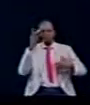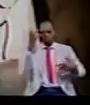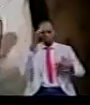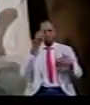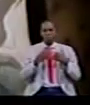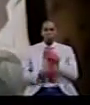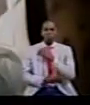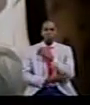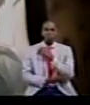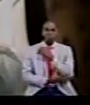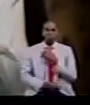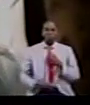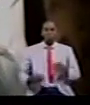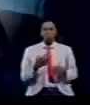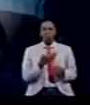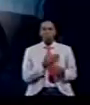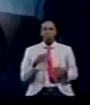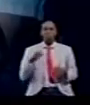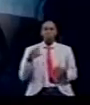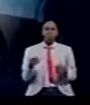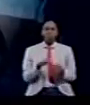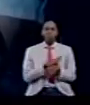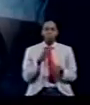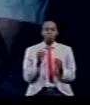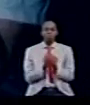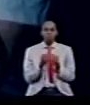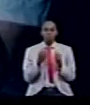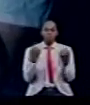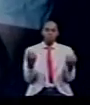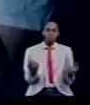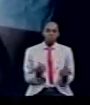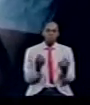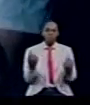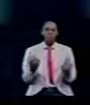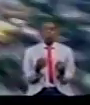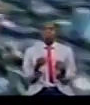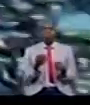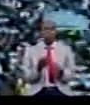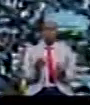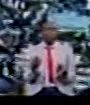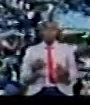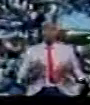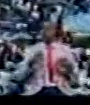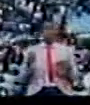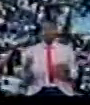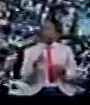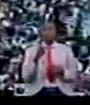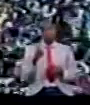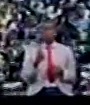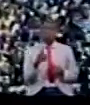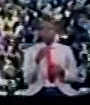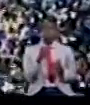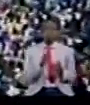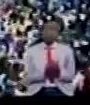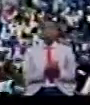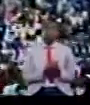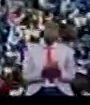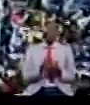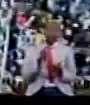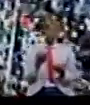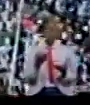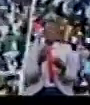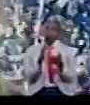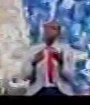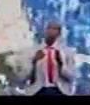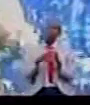said, I love you. I want to marry you. All of a sudden, love was taken away. Love has been taken away. Hatred has come